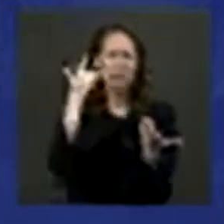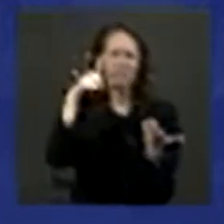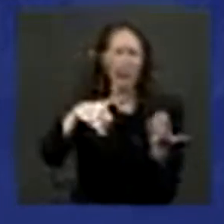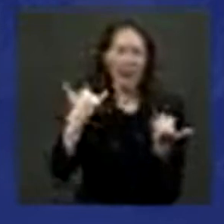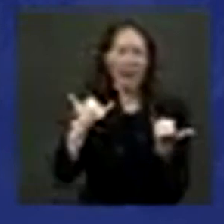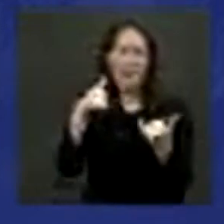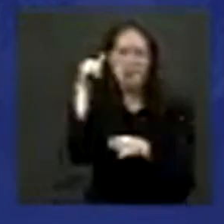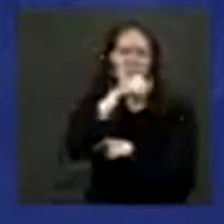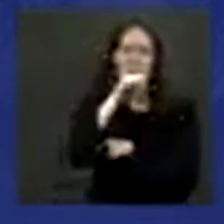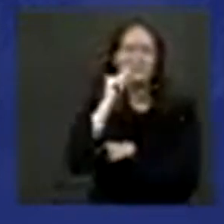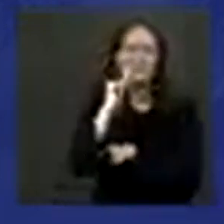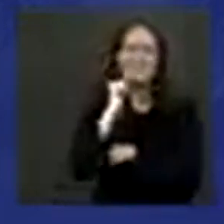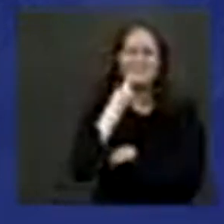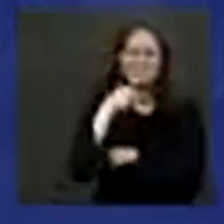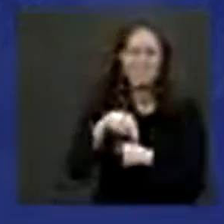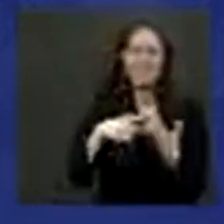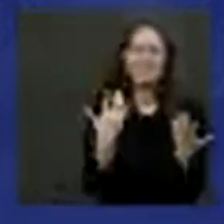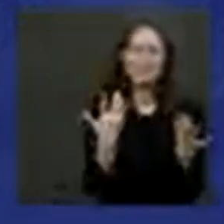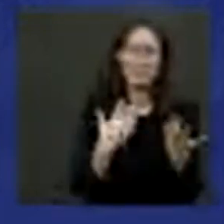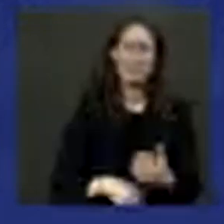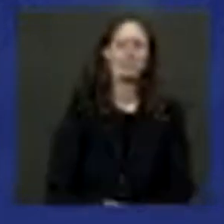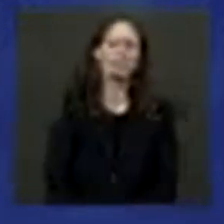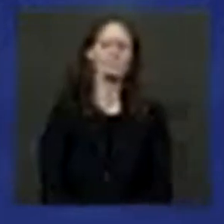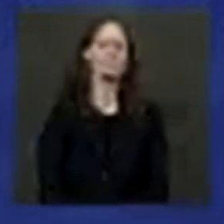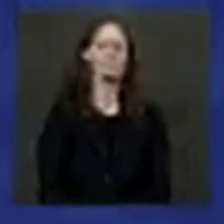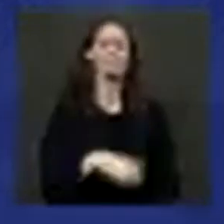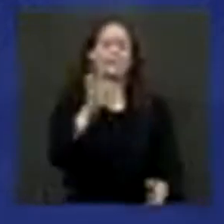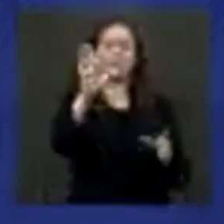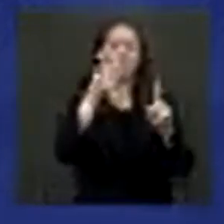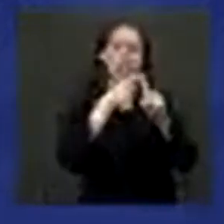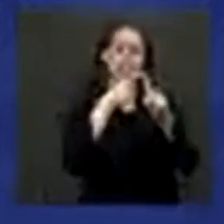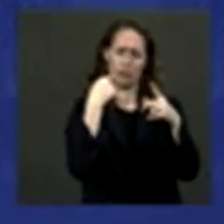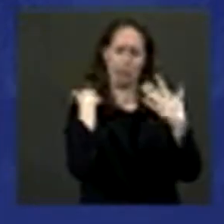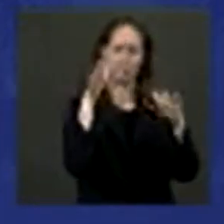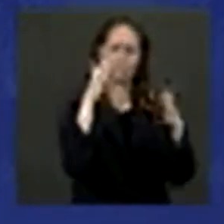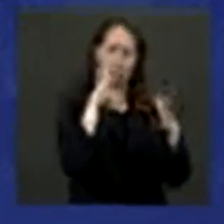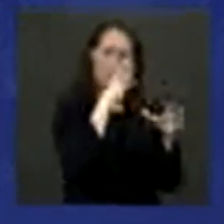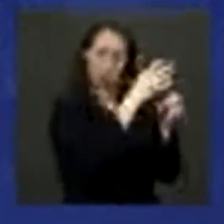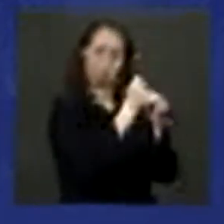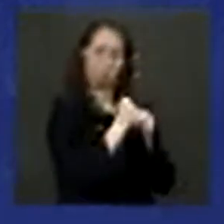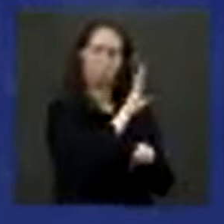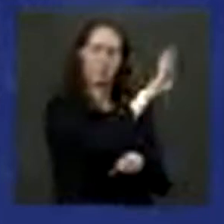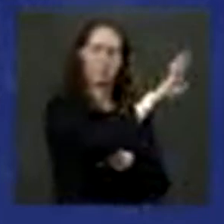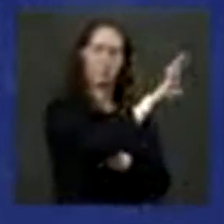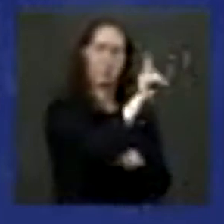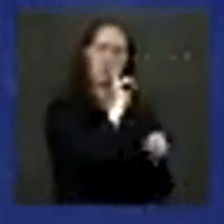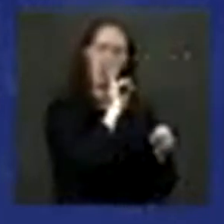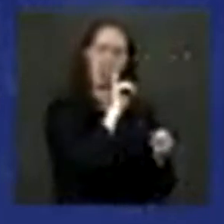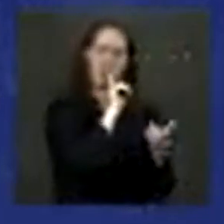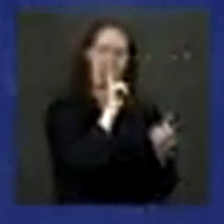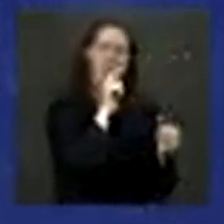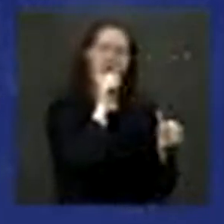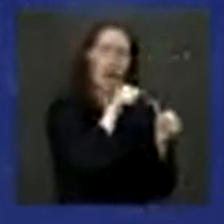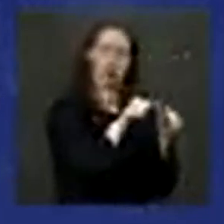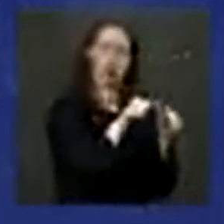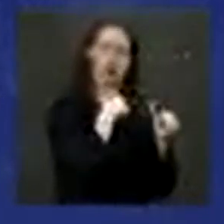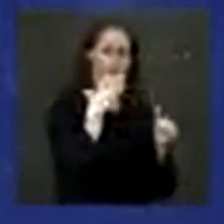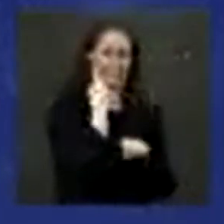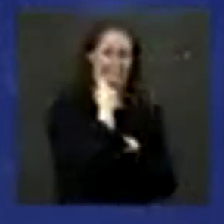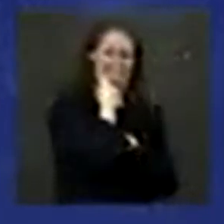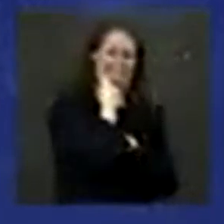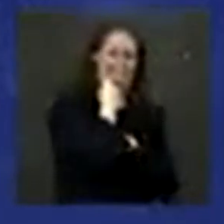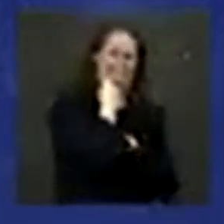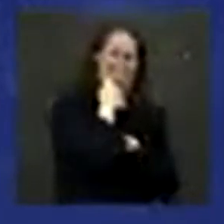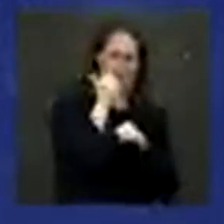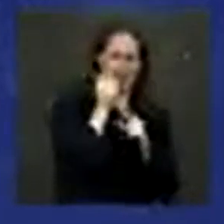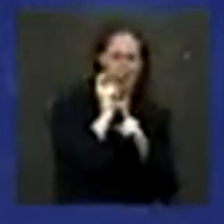days? First of all, I did get a letter. I got it 10 minutes before I walked in here. I've read it. I plan on